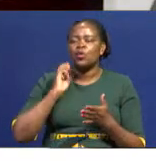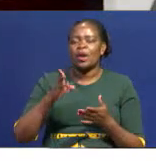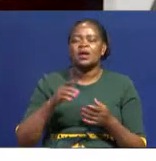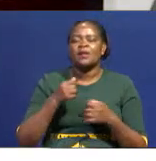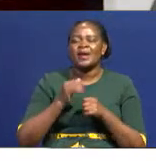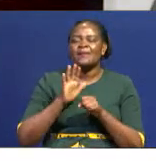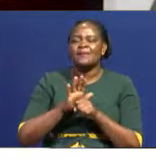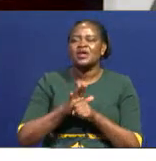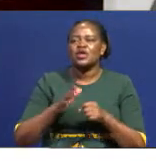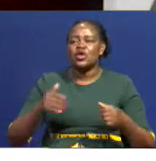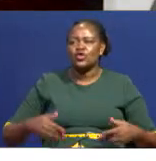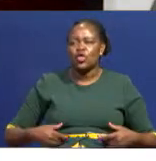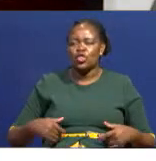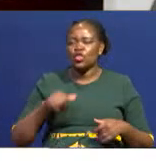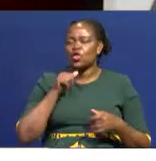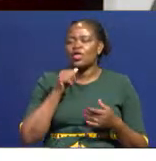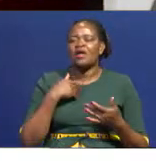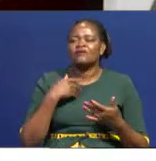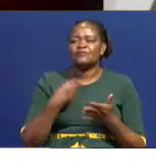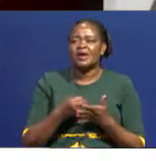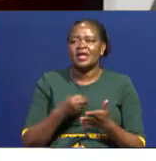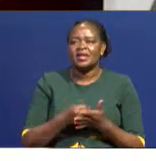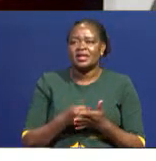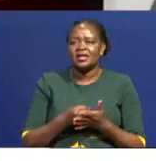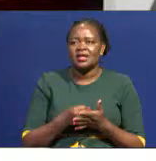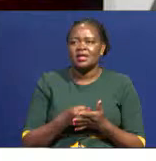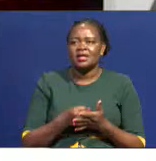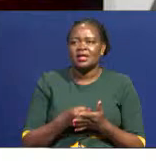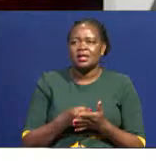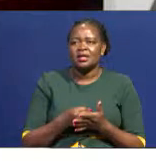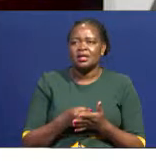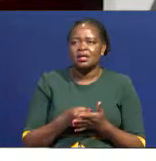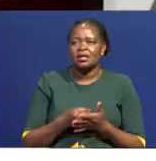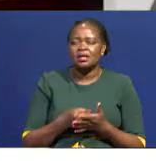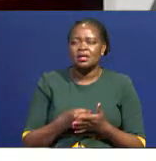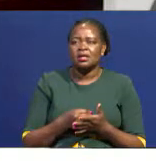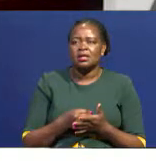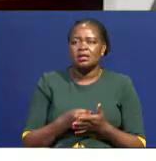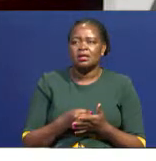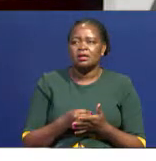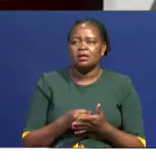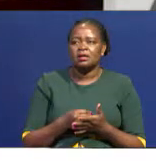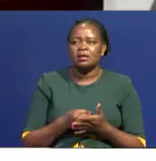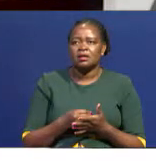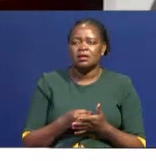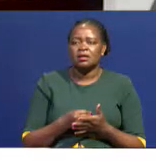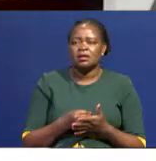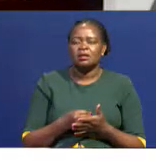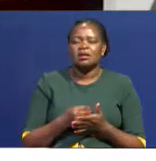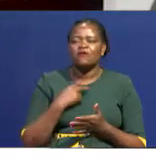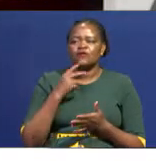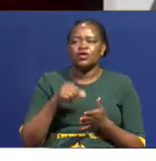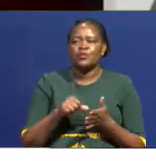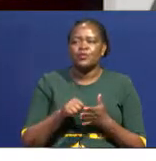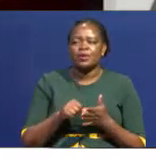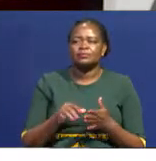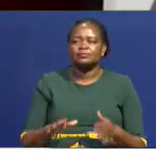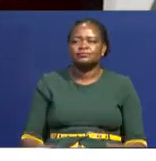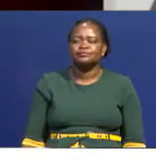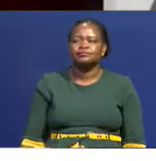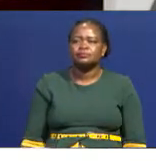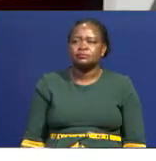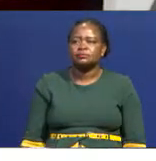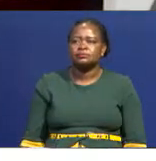youth daily earnings and cause a mass exit of private sectors operating within that digital space. A section of members of